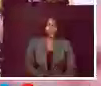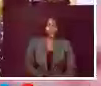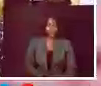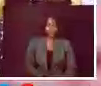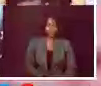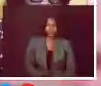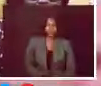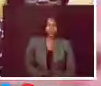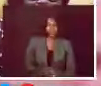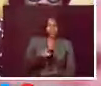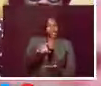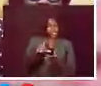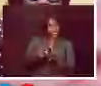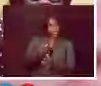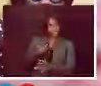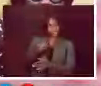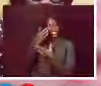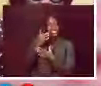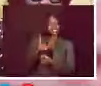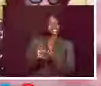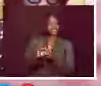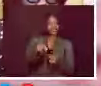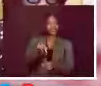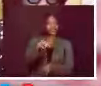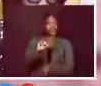So he decided that he would go to Pan-Africa.